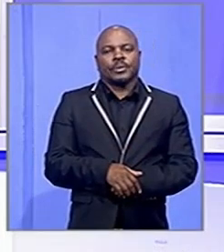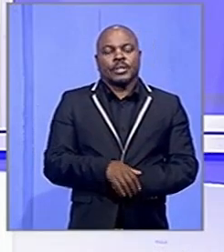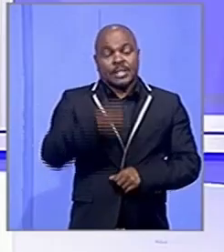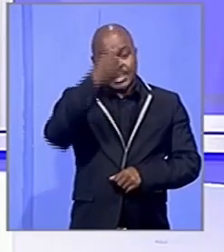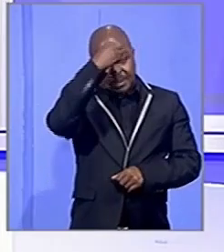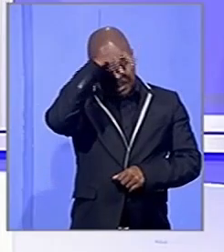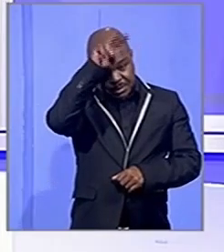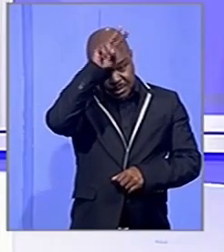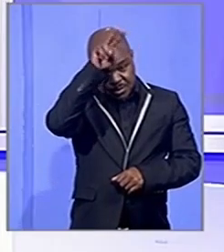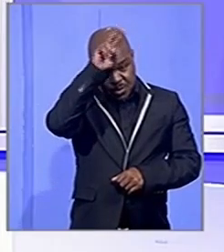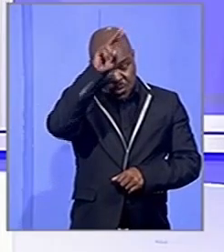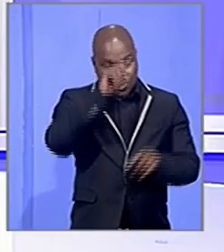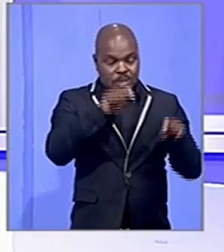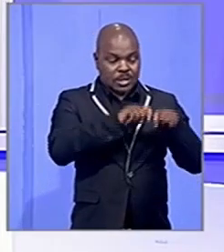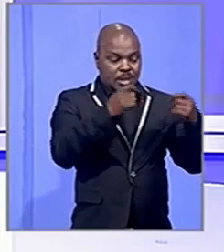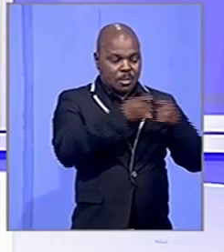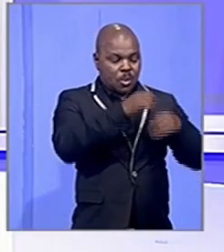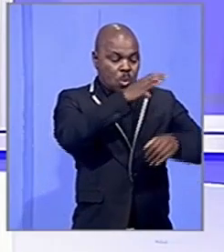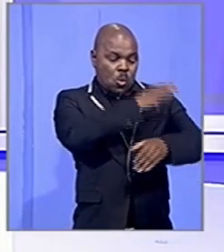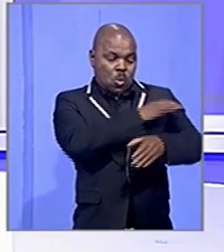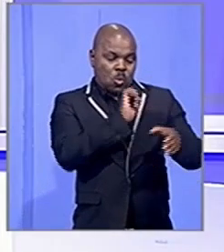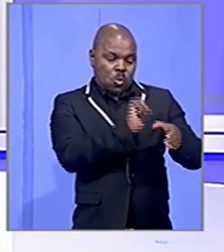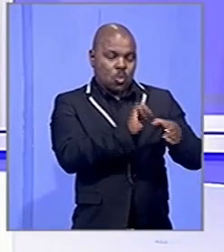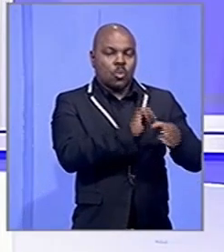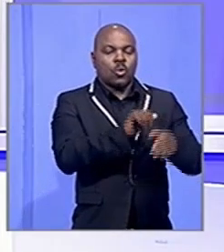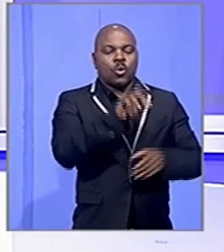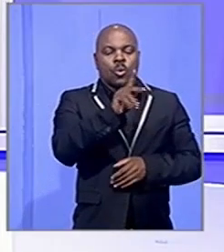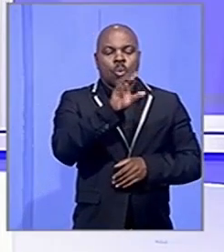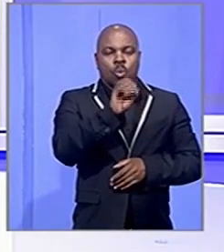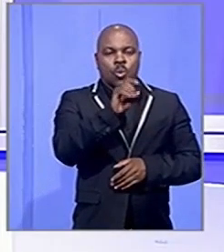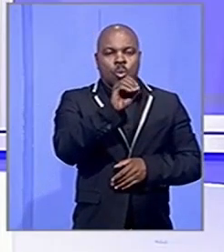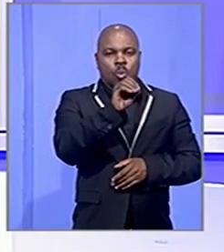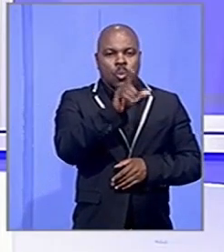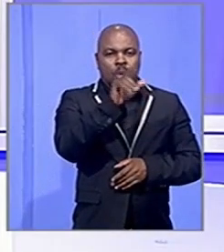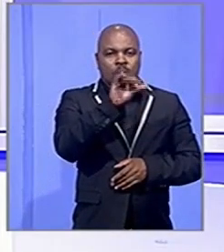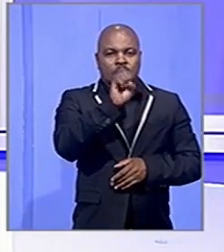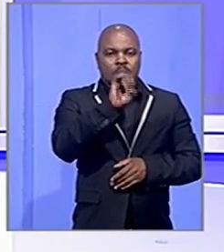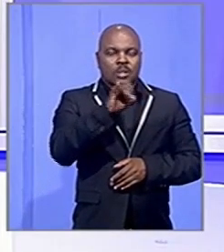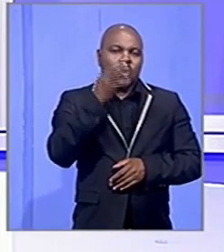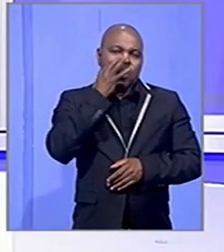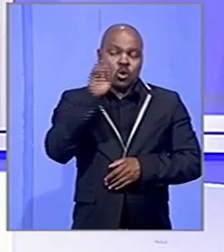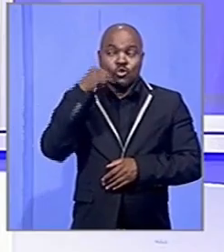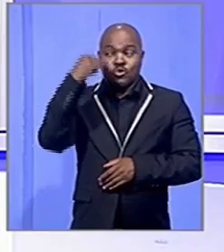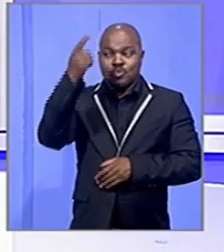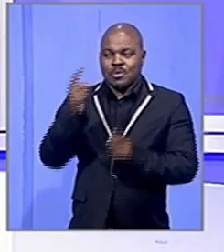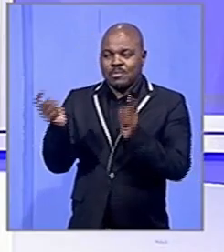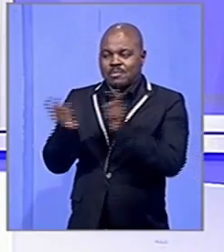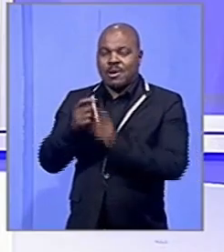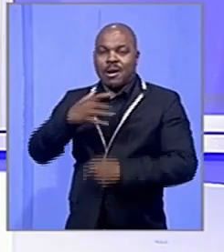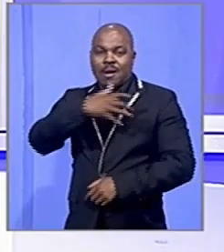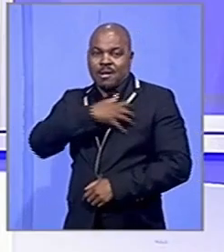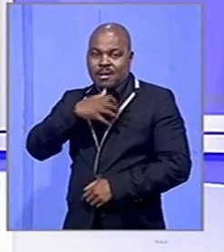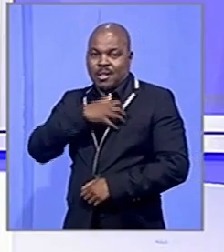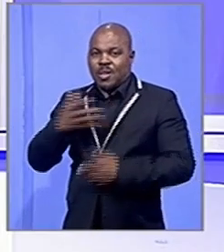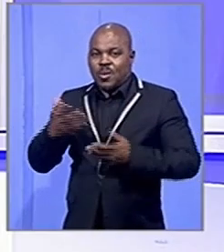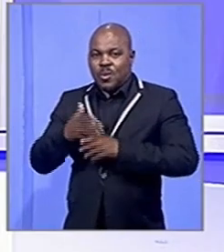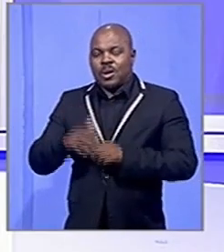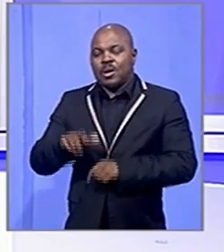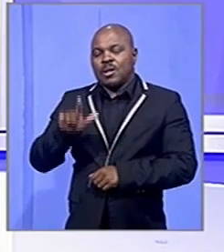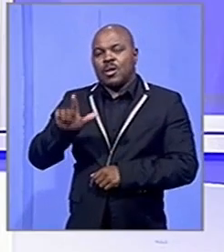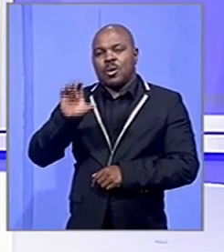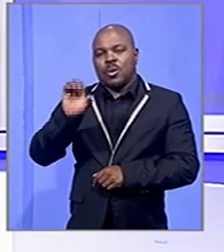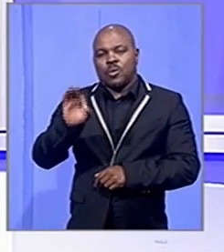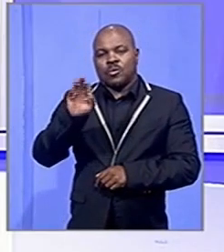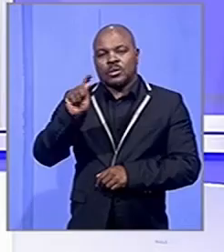Mokaptene wa Springbok Siya Kolisi a re motshameko wa teko wa kamoso kgatlhanong le Ireland kwa Loftus Versfeld Stadium